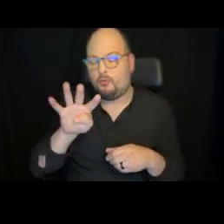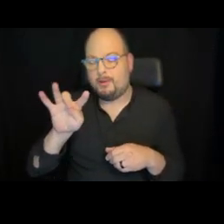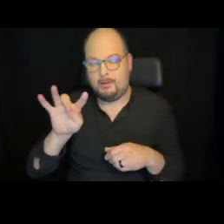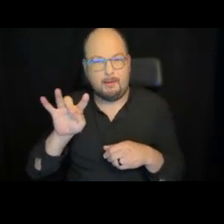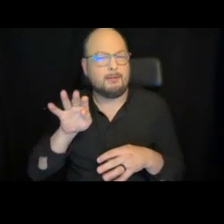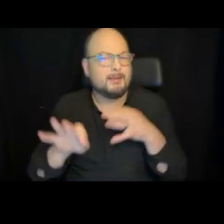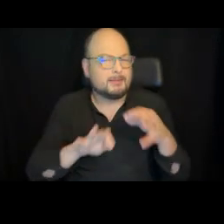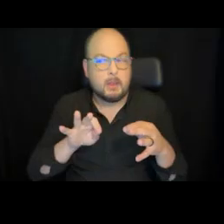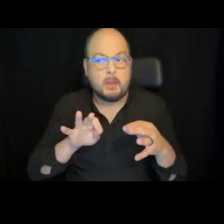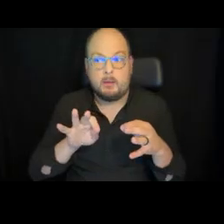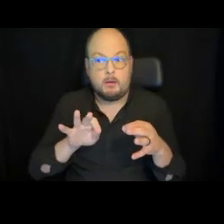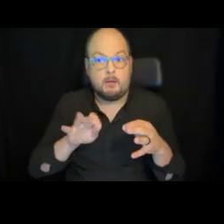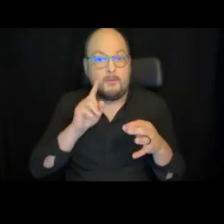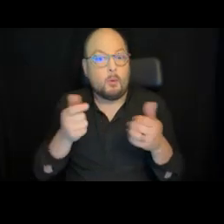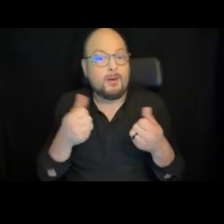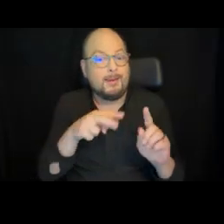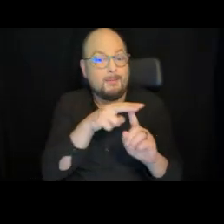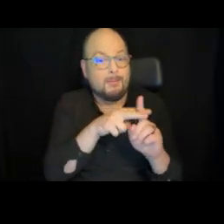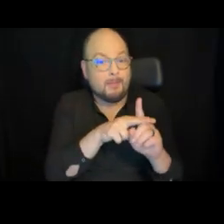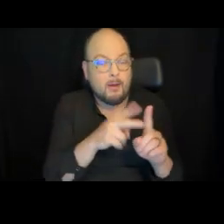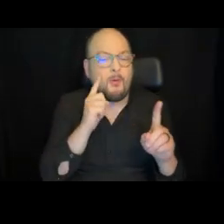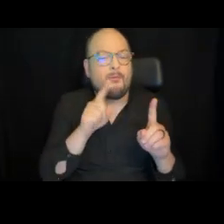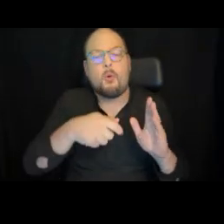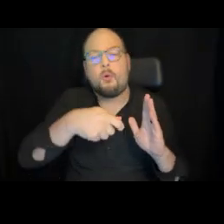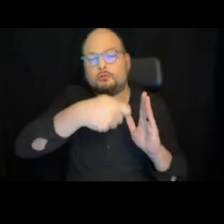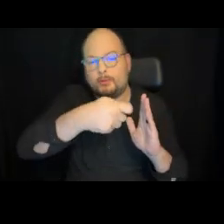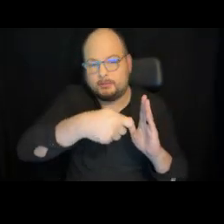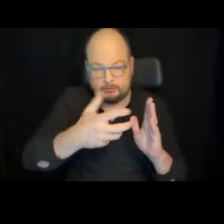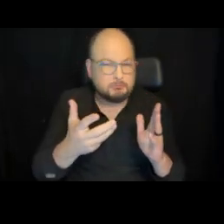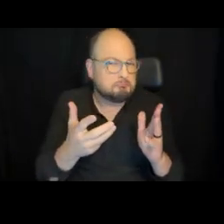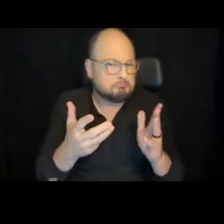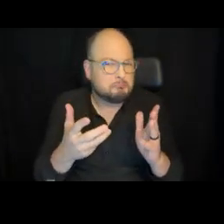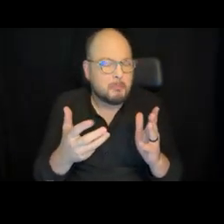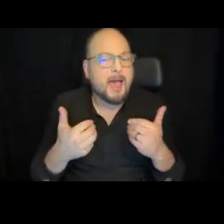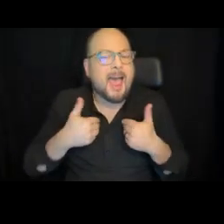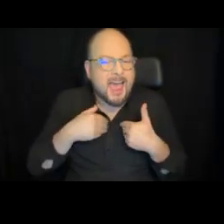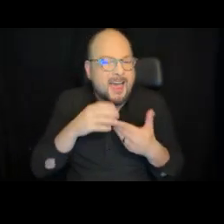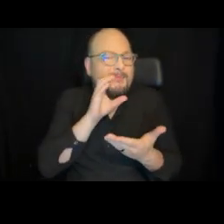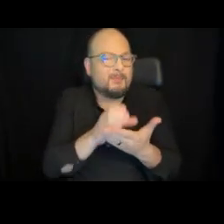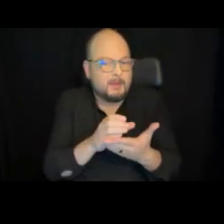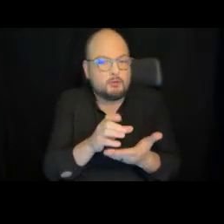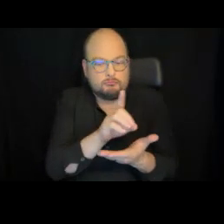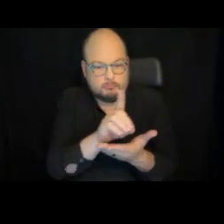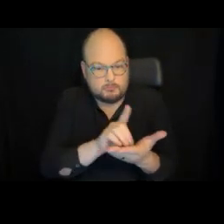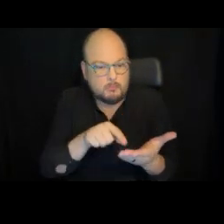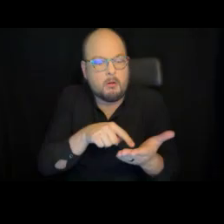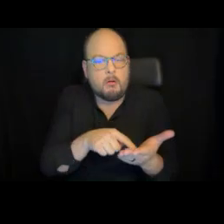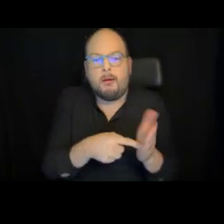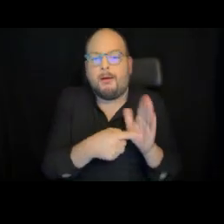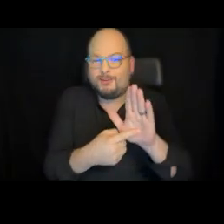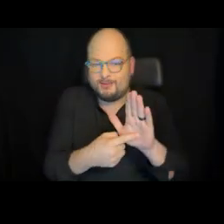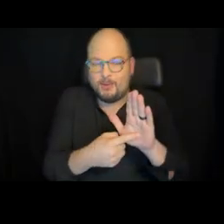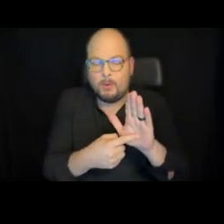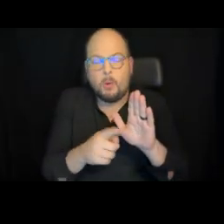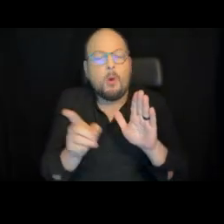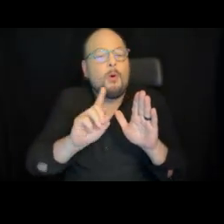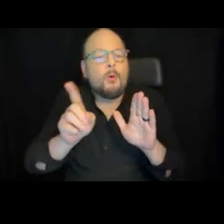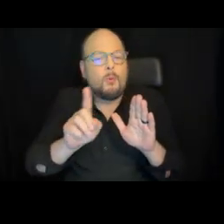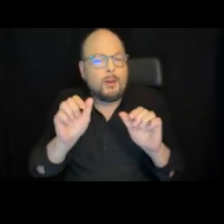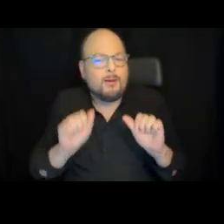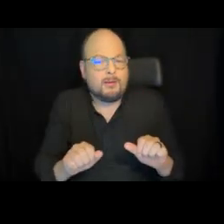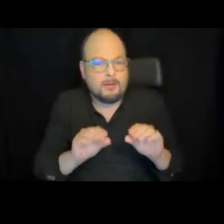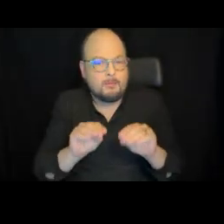outlets. The Fair Housing Act Design Manual specifically has a diagram that indicates switches and outlets should be installed at